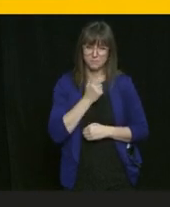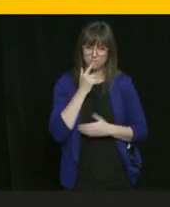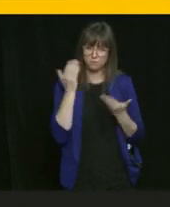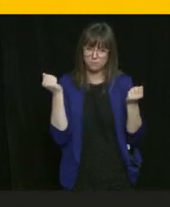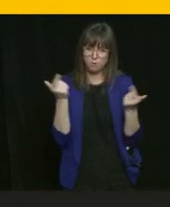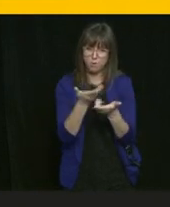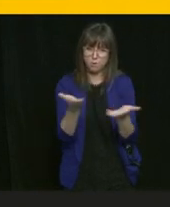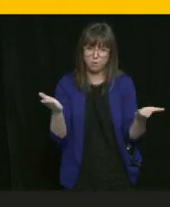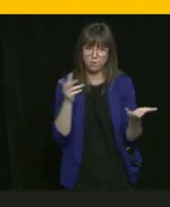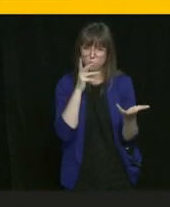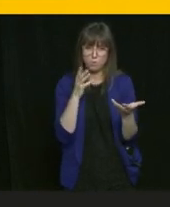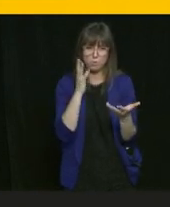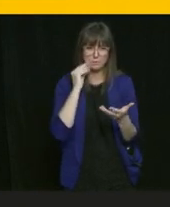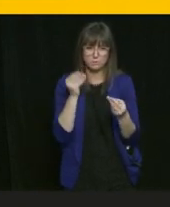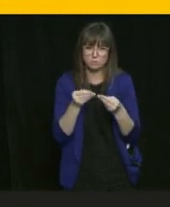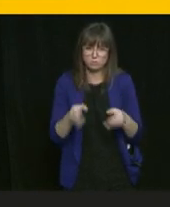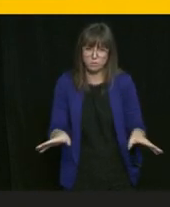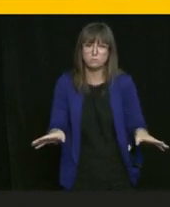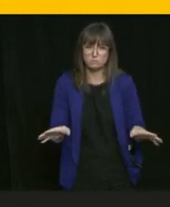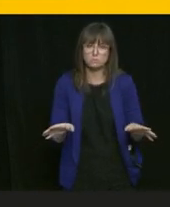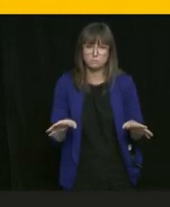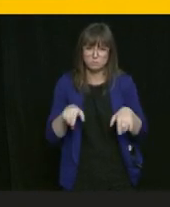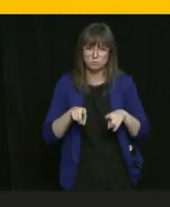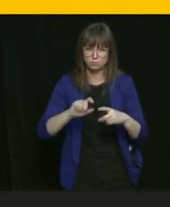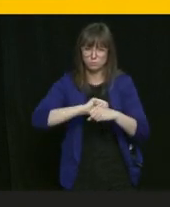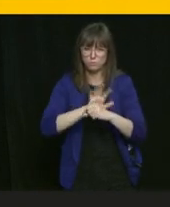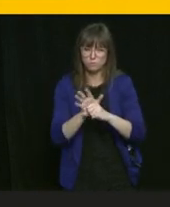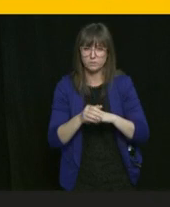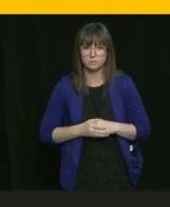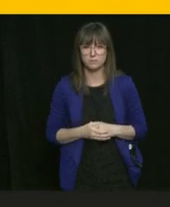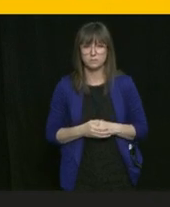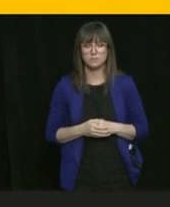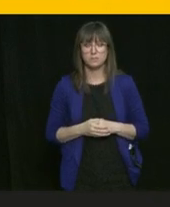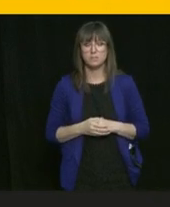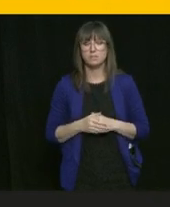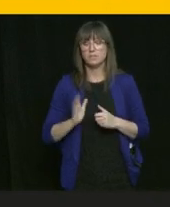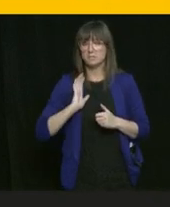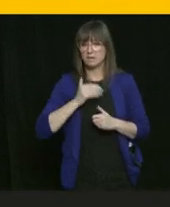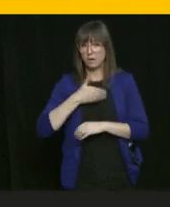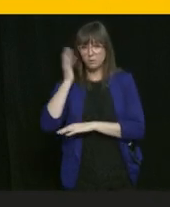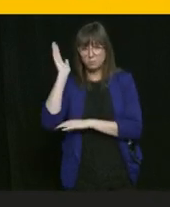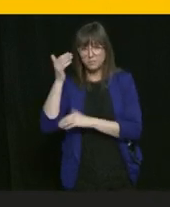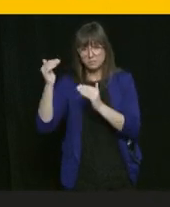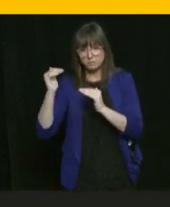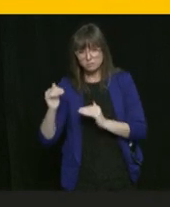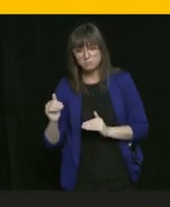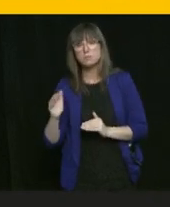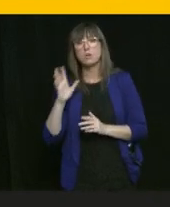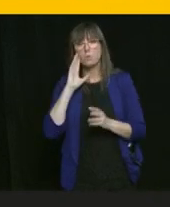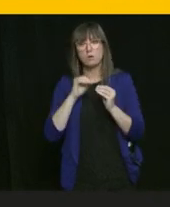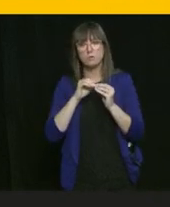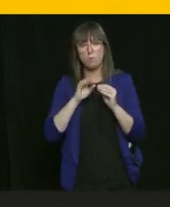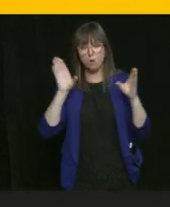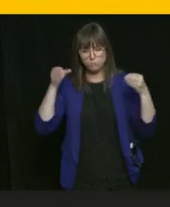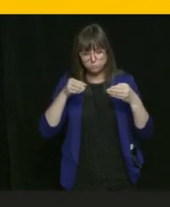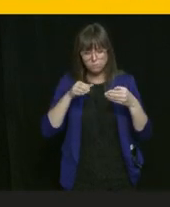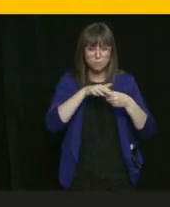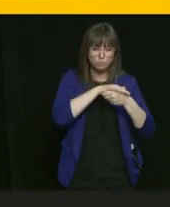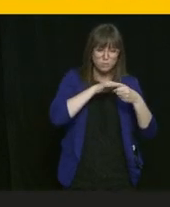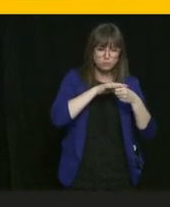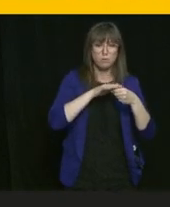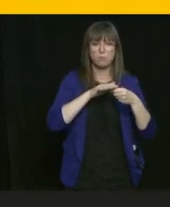lost loved ones throughout the course of the pandemic. In the following presentation, we'll have a closer look at the regional and